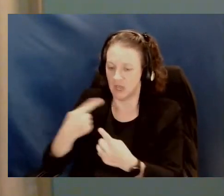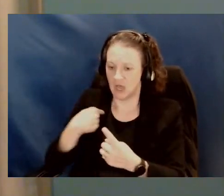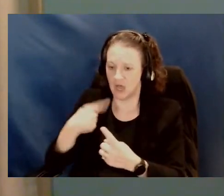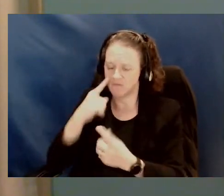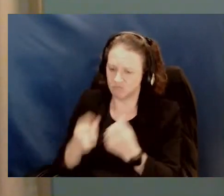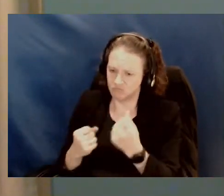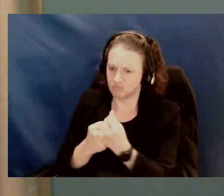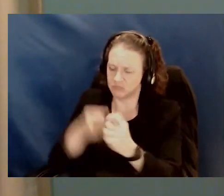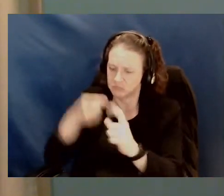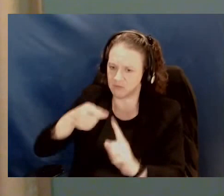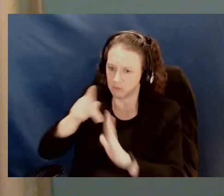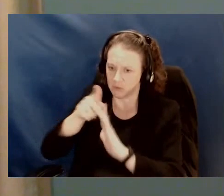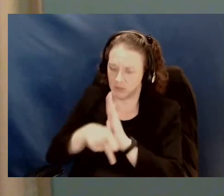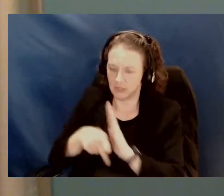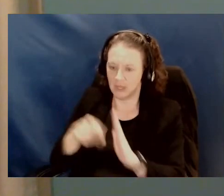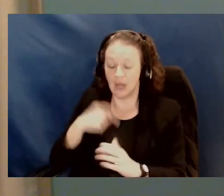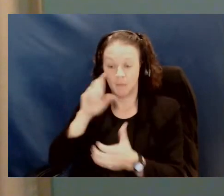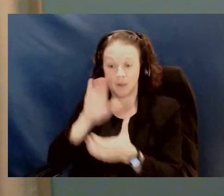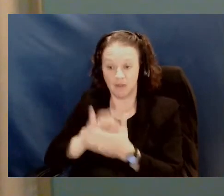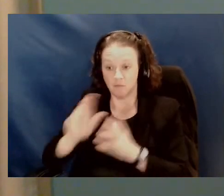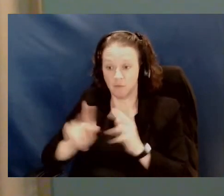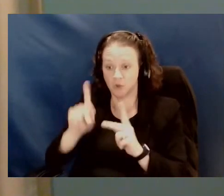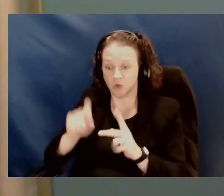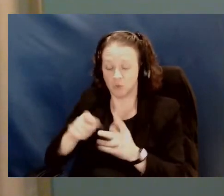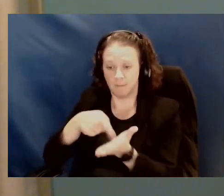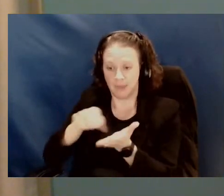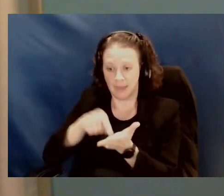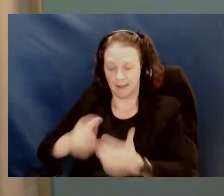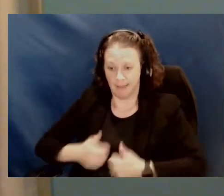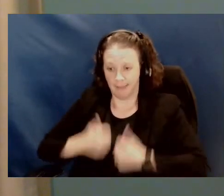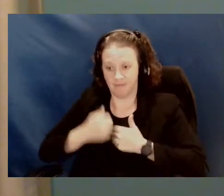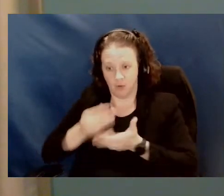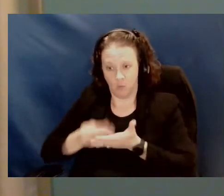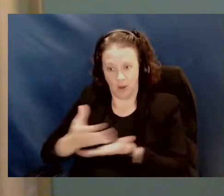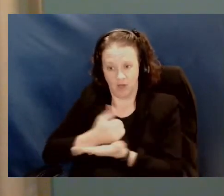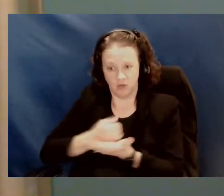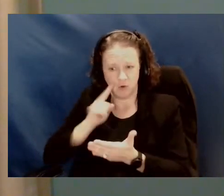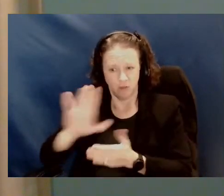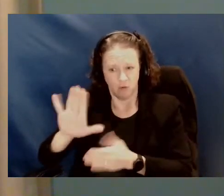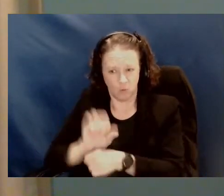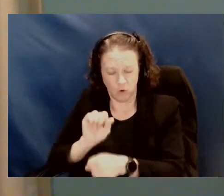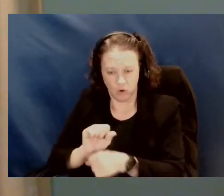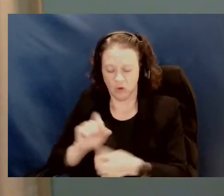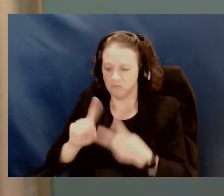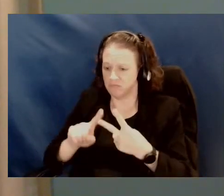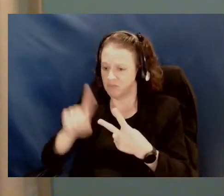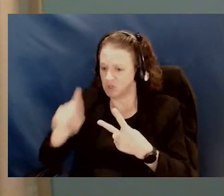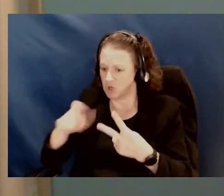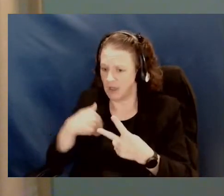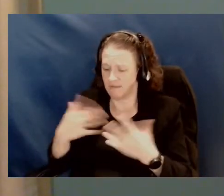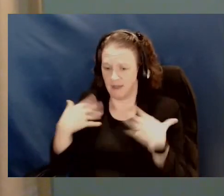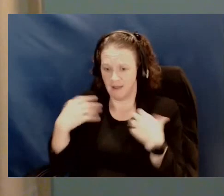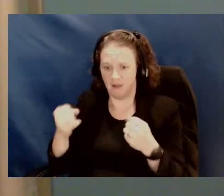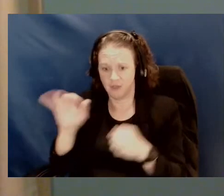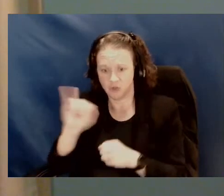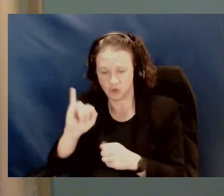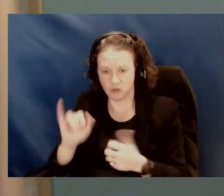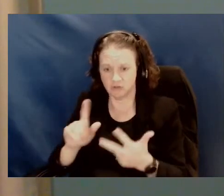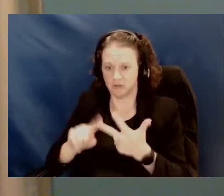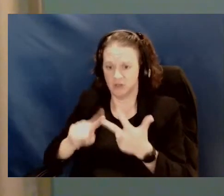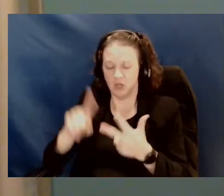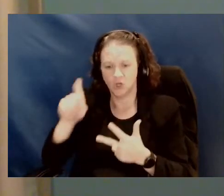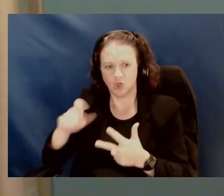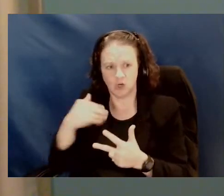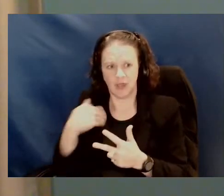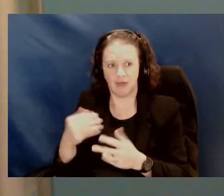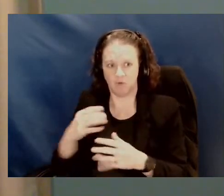should be paid a living wage for the work they do. I believe they should have health insurance. I believe they should have retirement security.